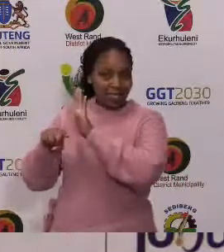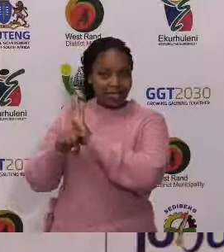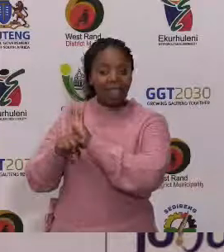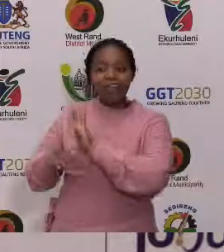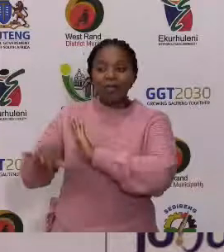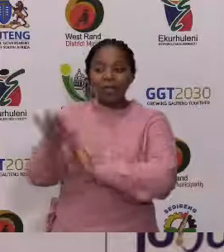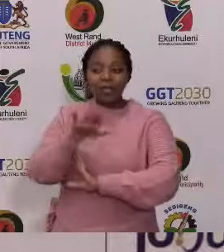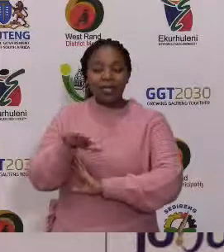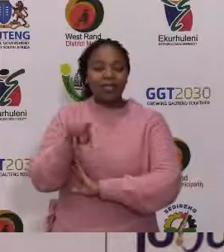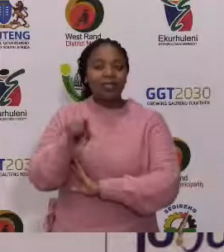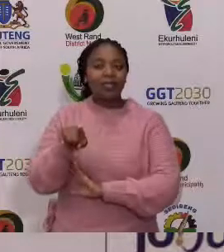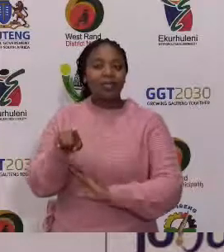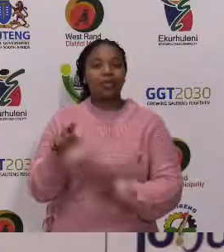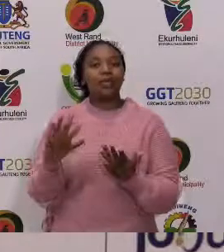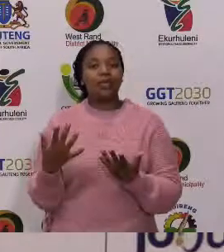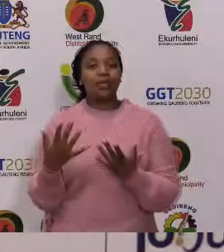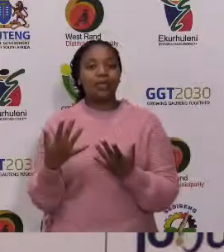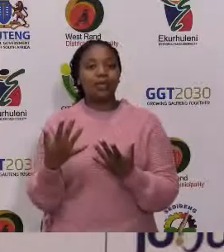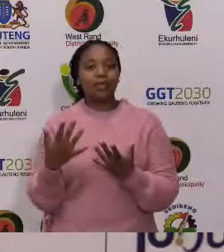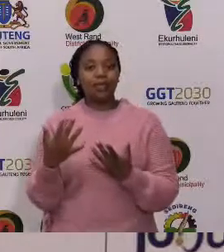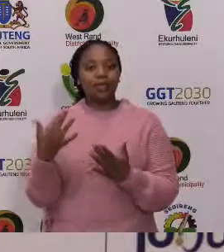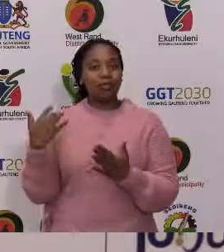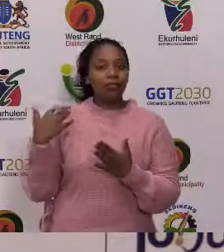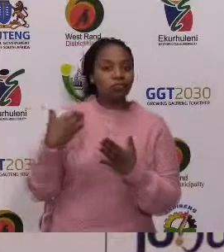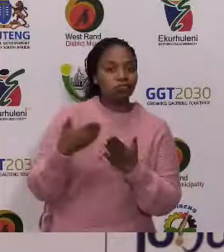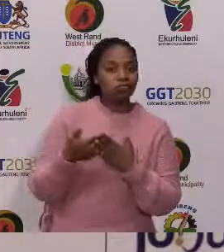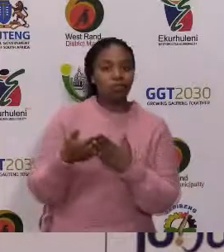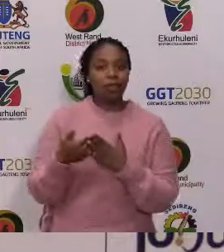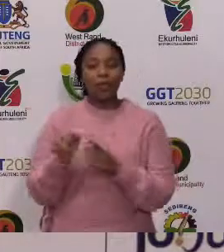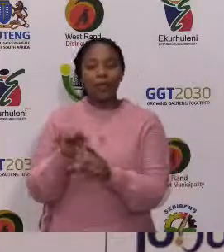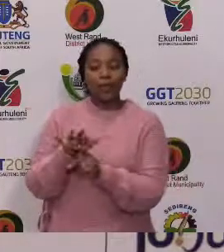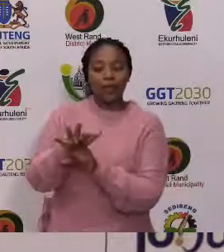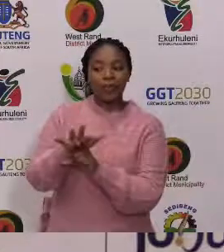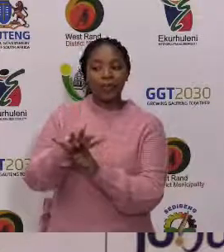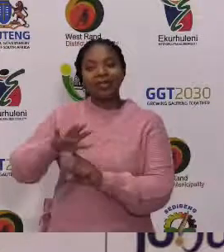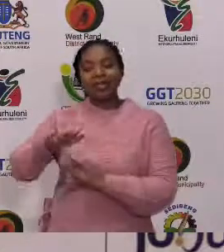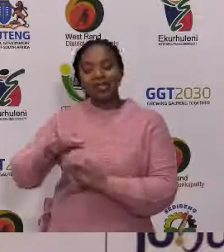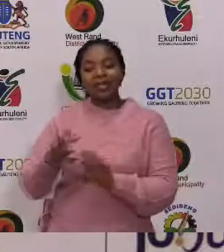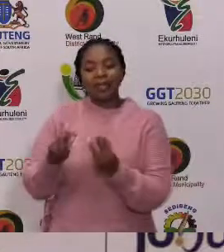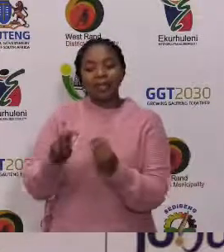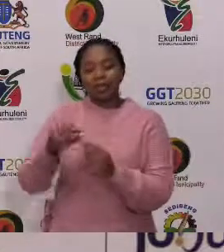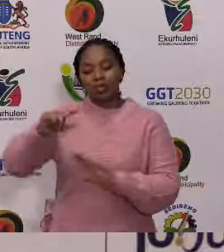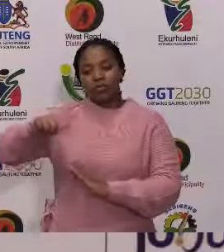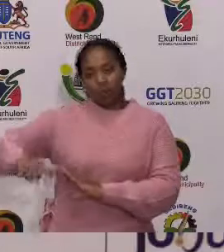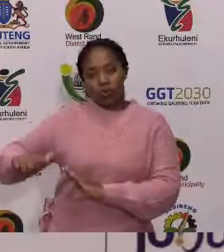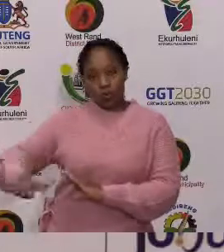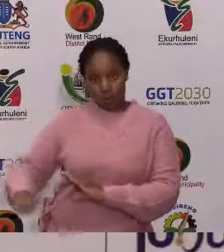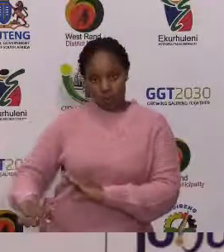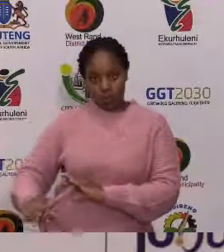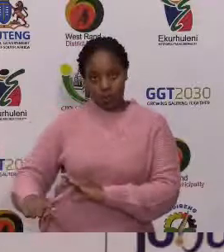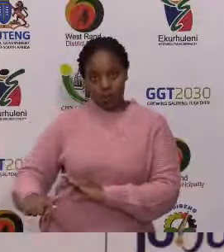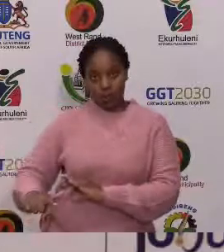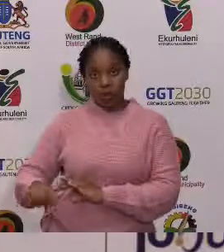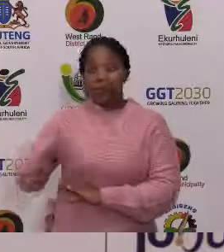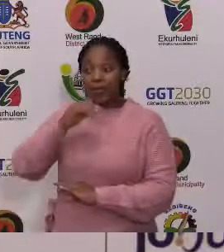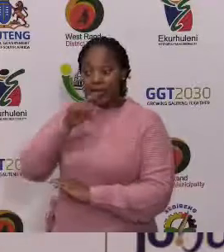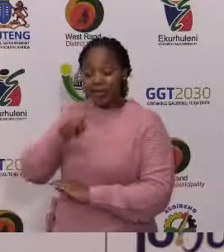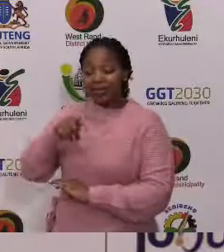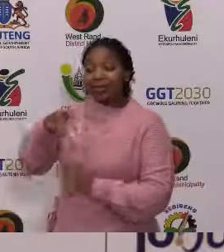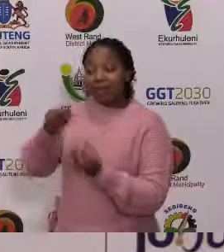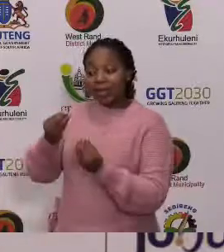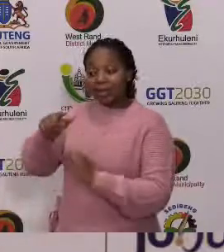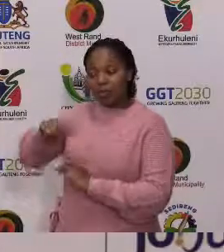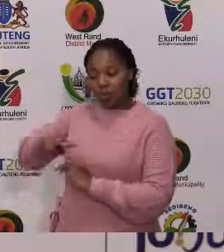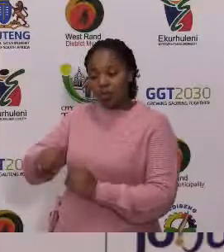areas where they have been less affected so far. Less affected has been good during the first